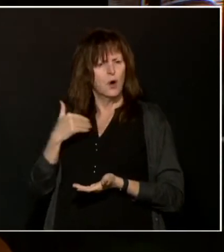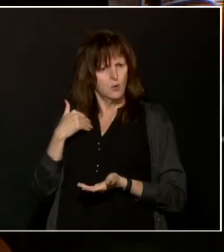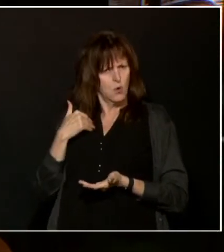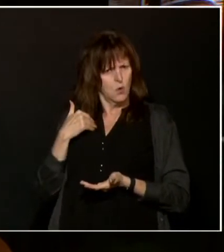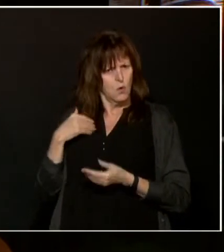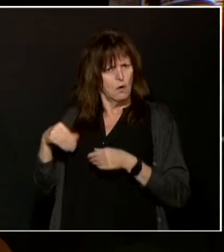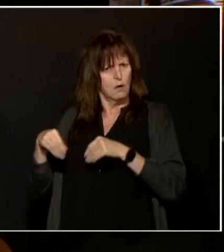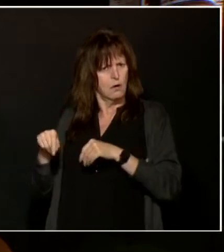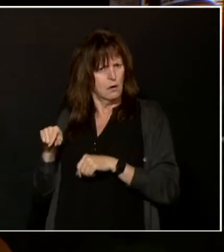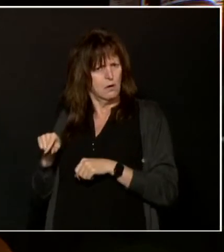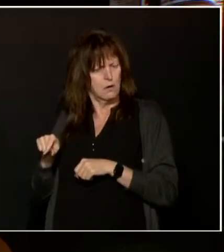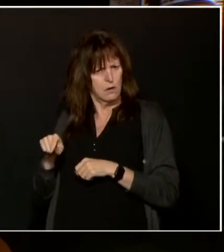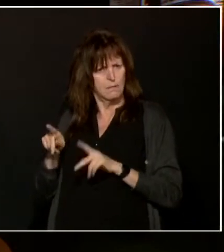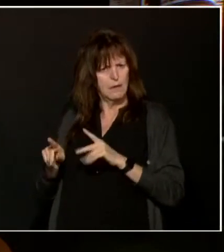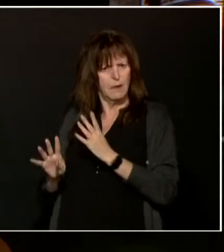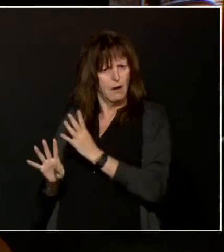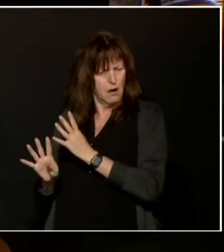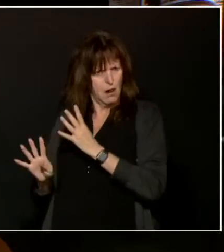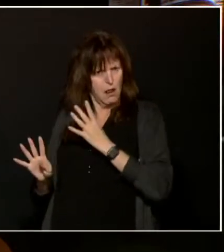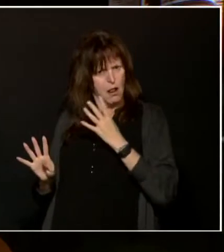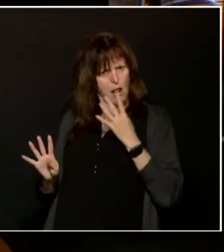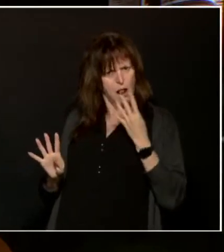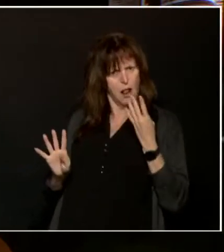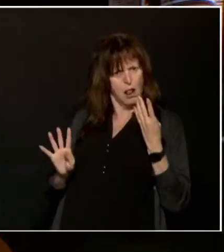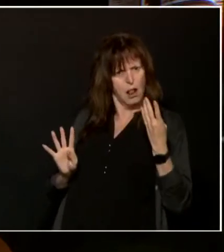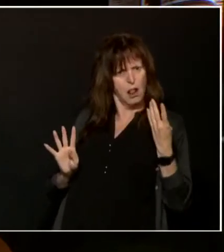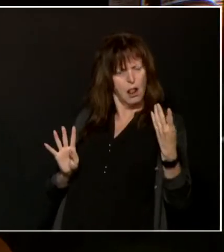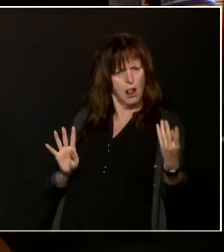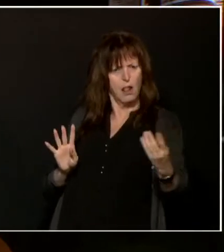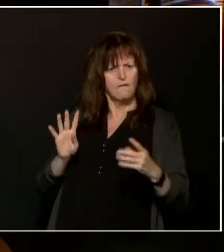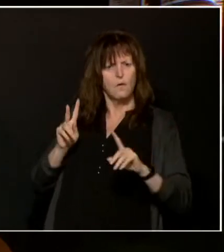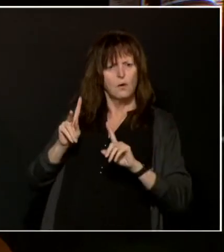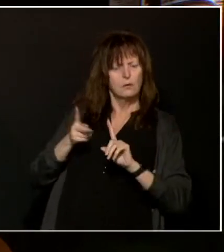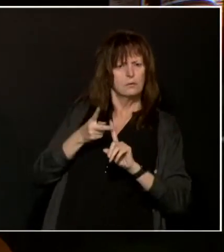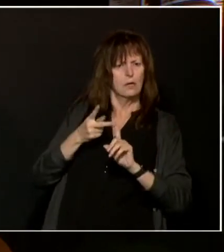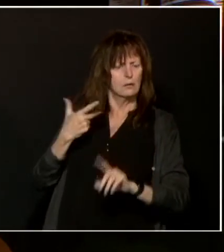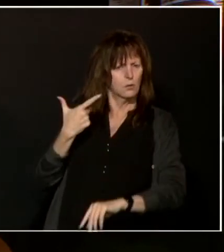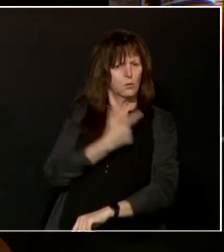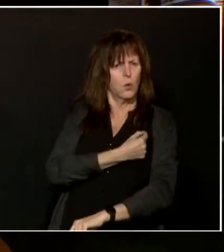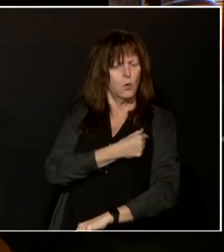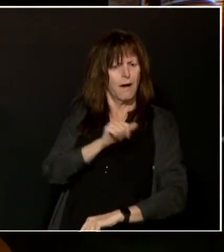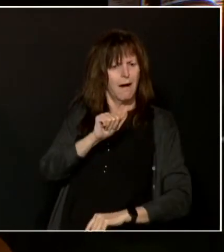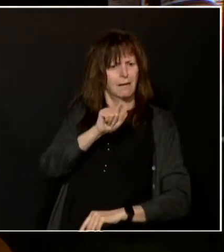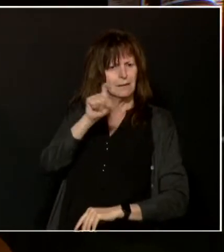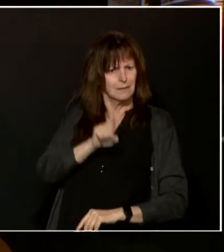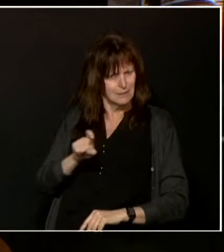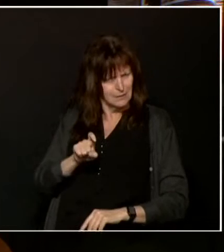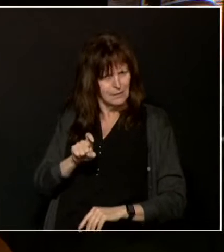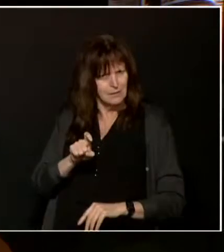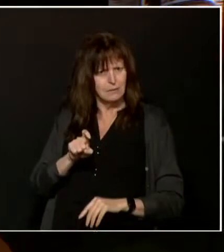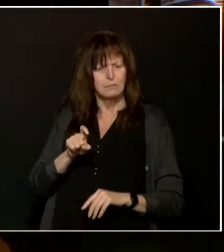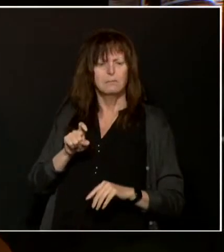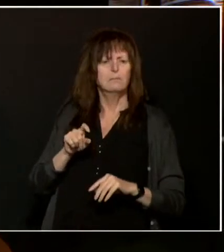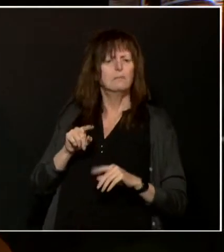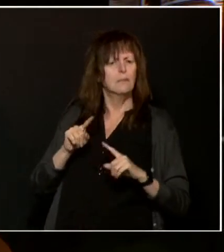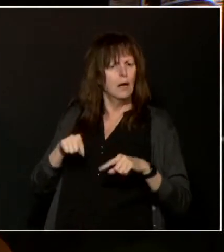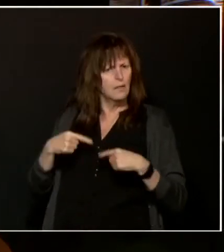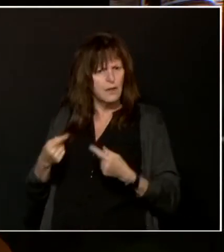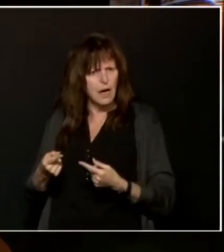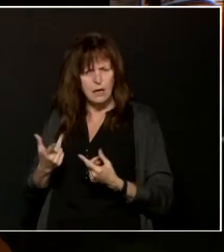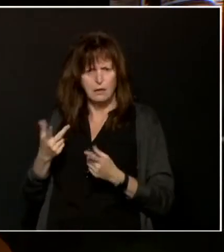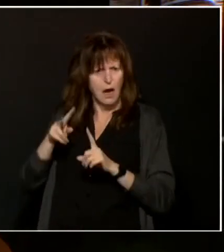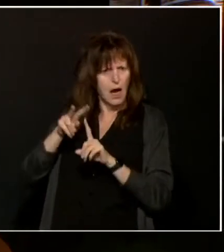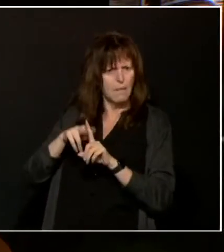had people lined up for their second shots of Astrazeneca and has basically canceled those appointments because they